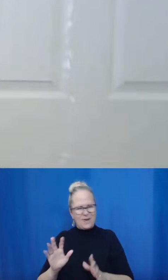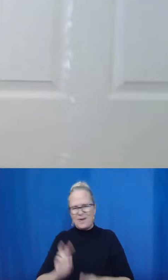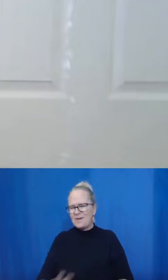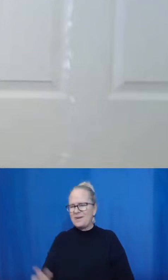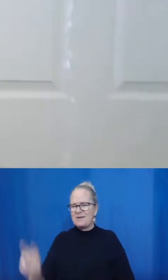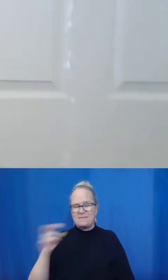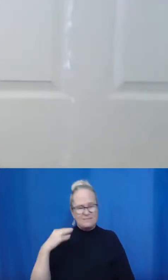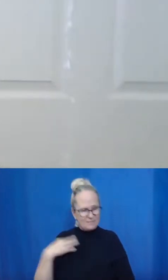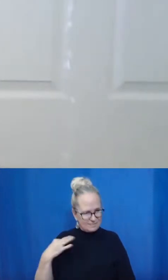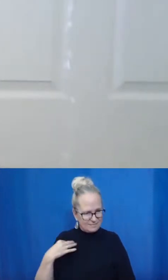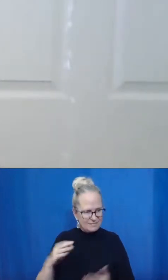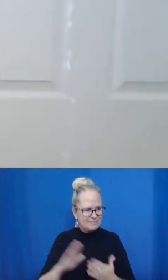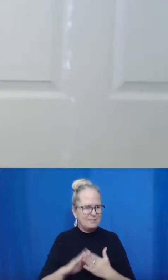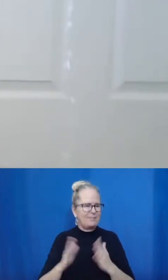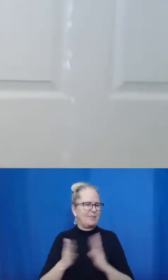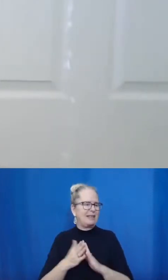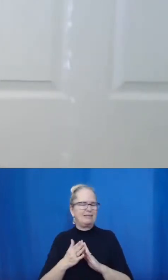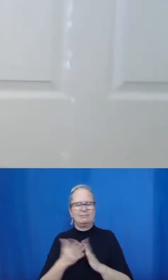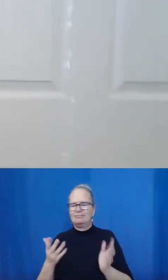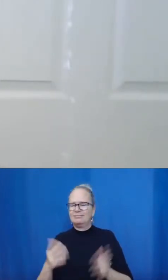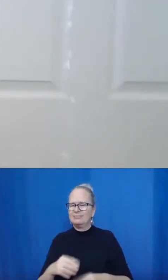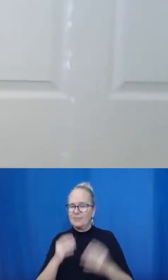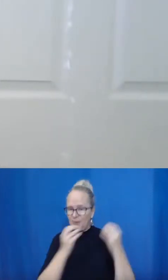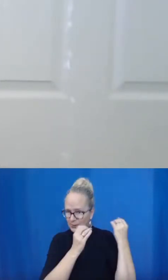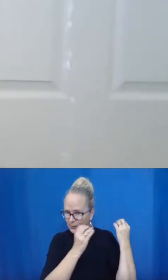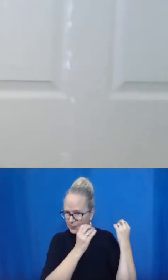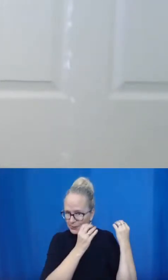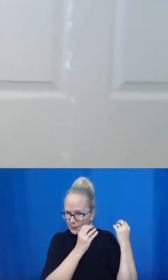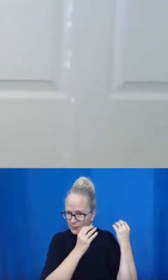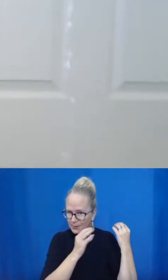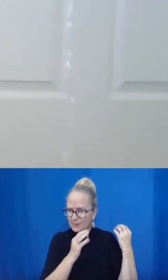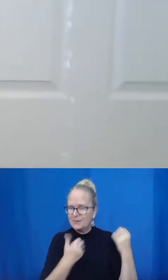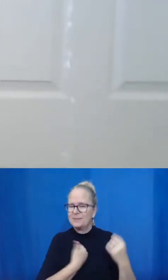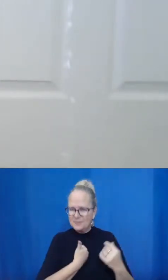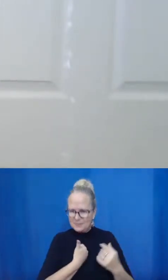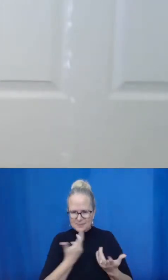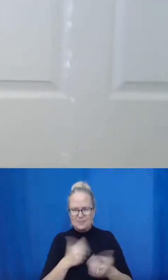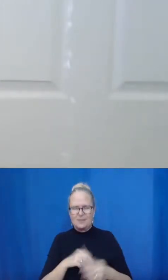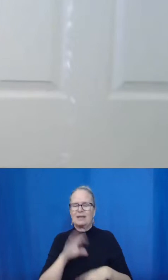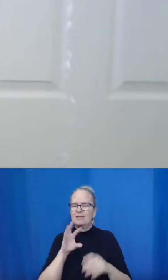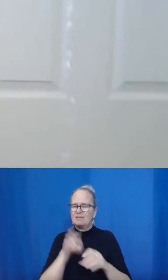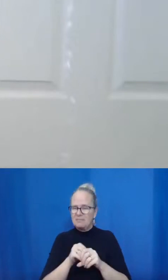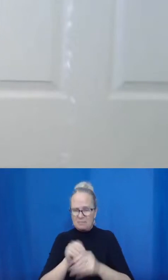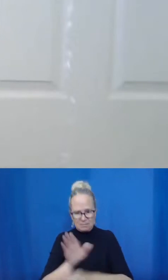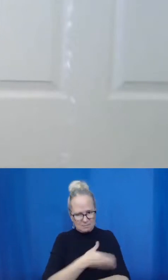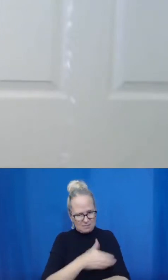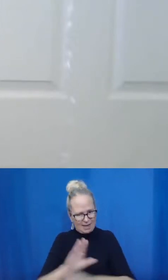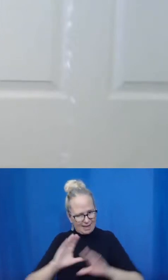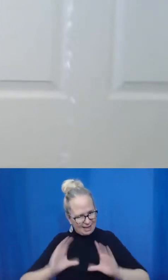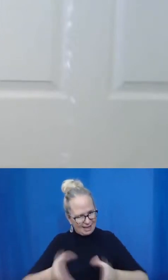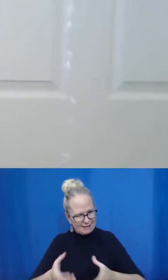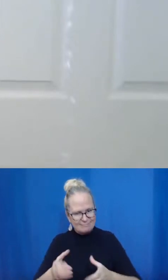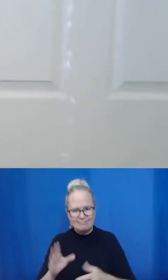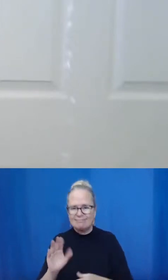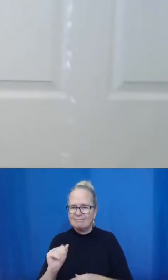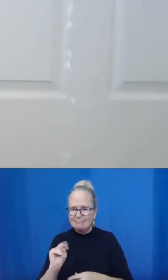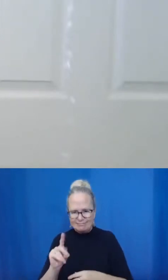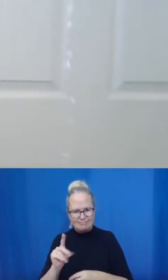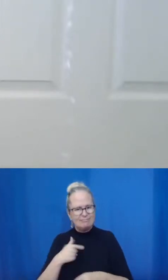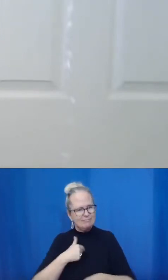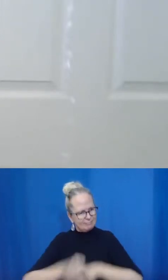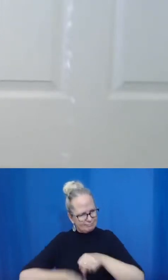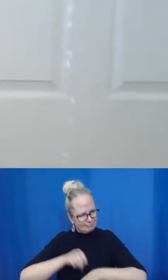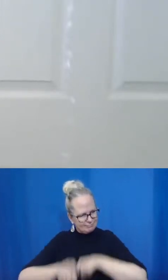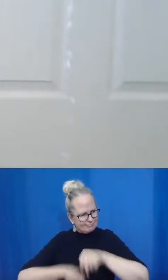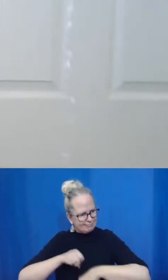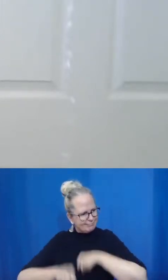World Transplant Games. So I was very active, involved. I had a full life. And now since COVID, and since